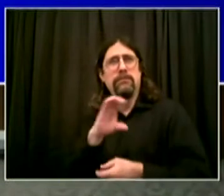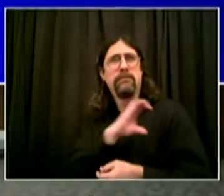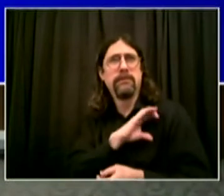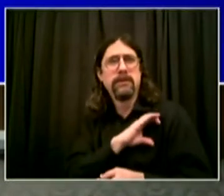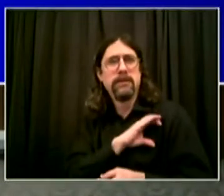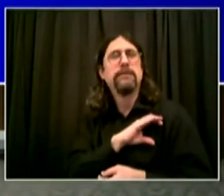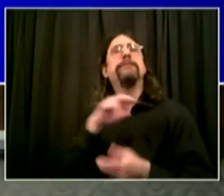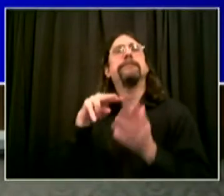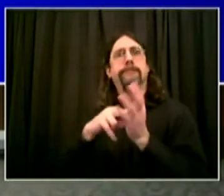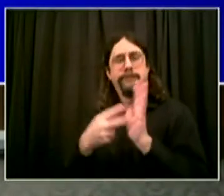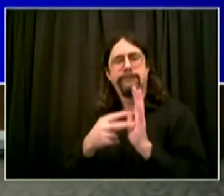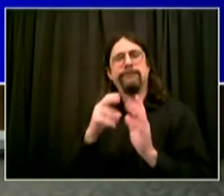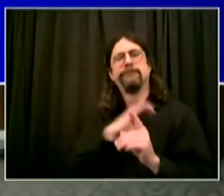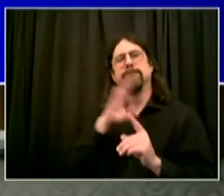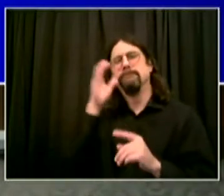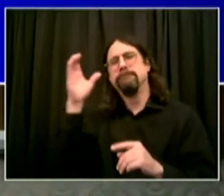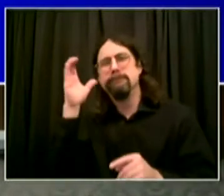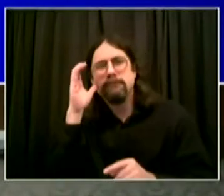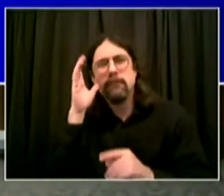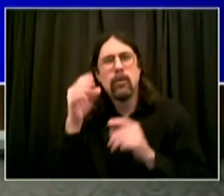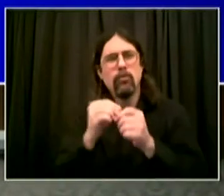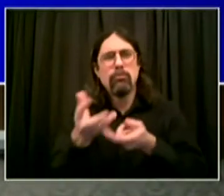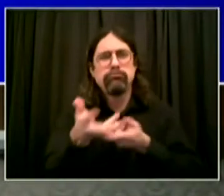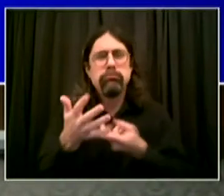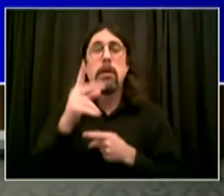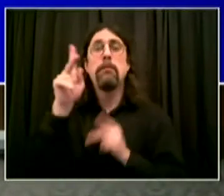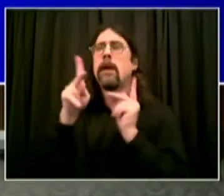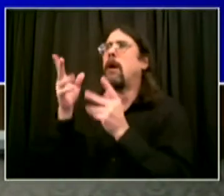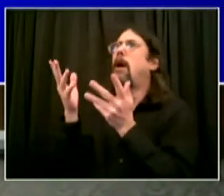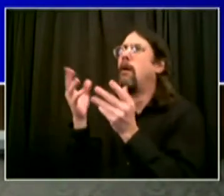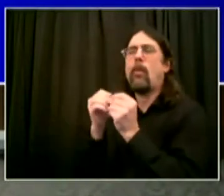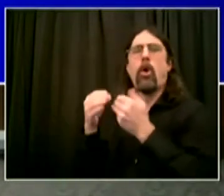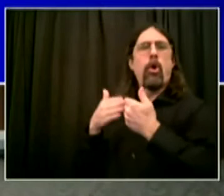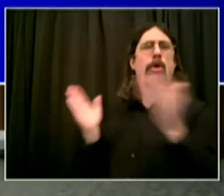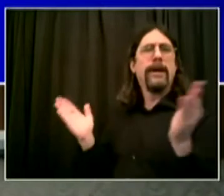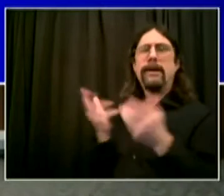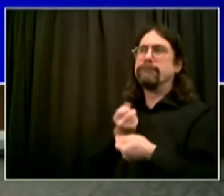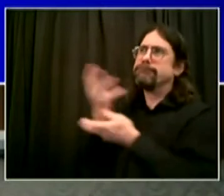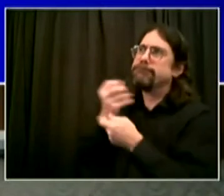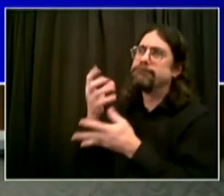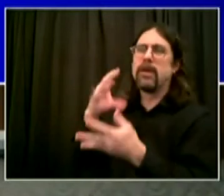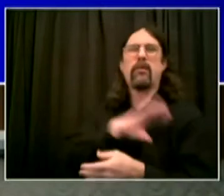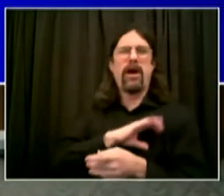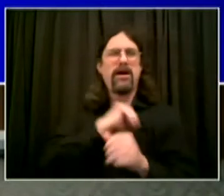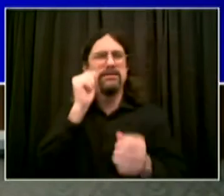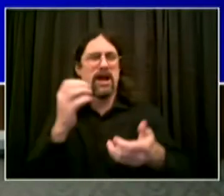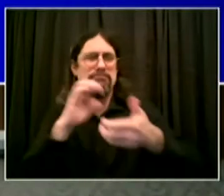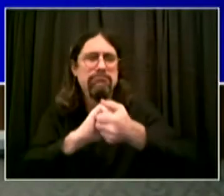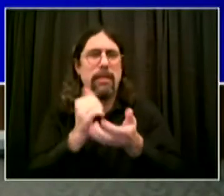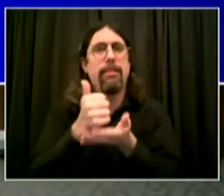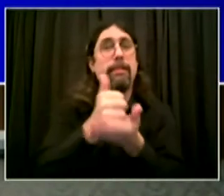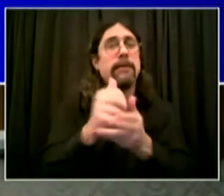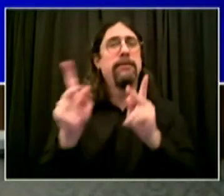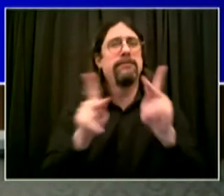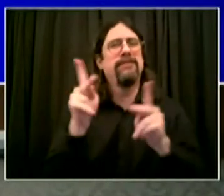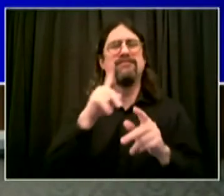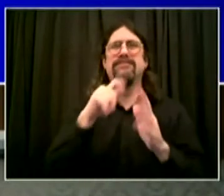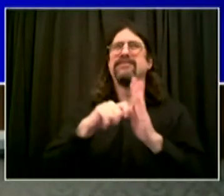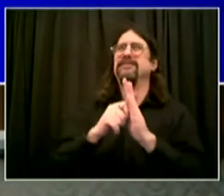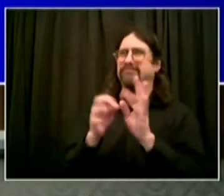sadly, I think we have taken a step backward over the last year. That cannot happen. We need New